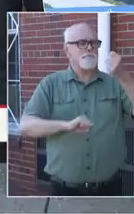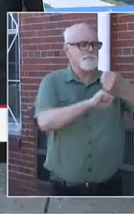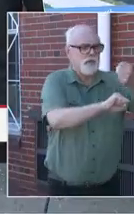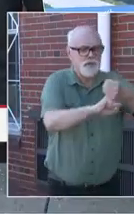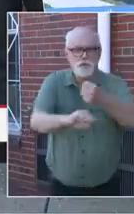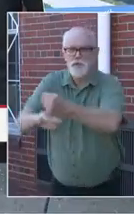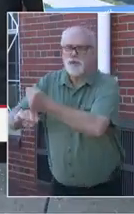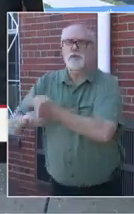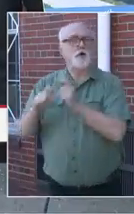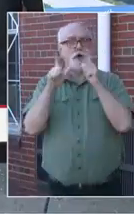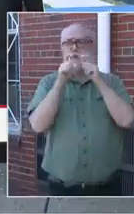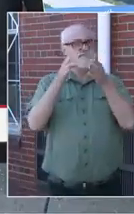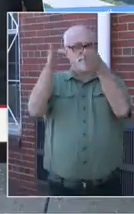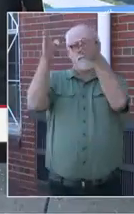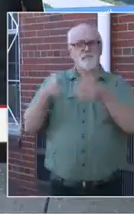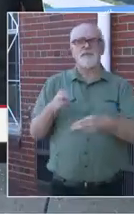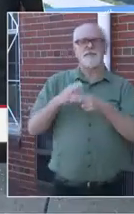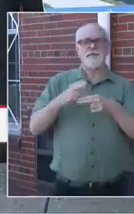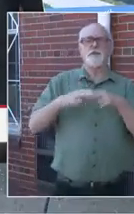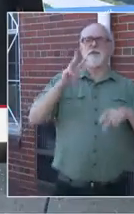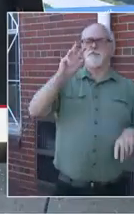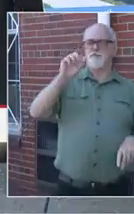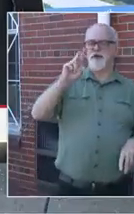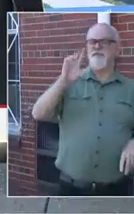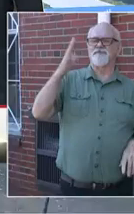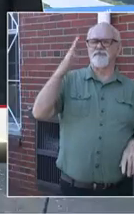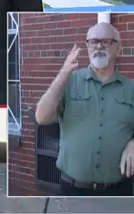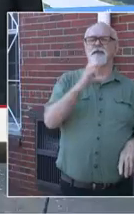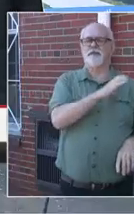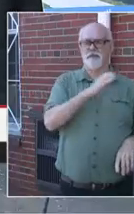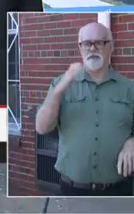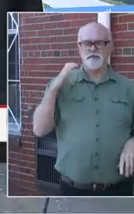Council Member Zachary Parker.